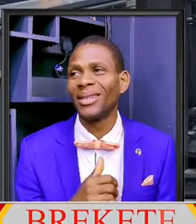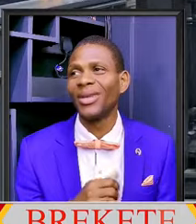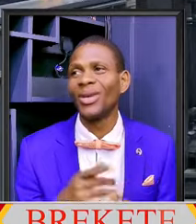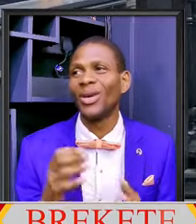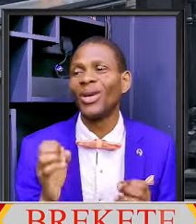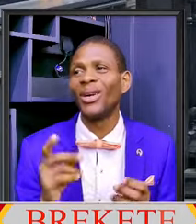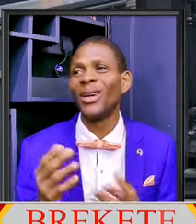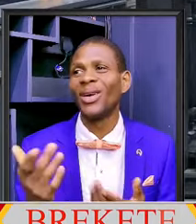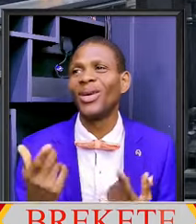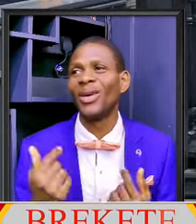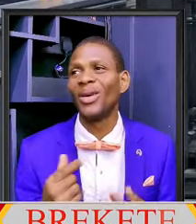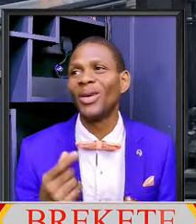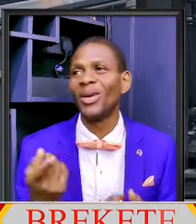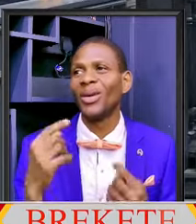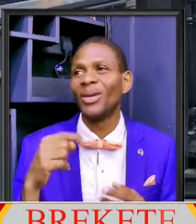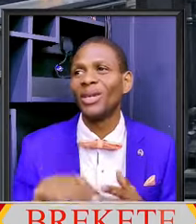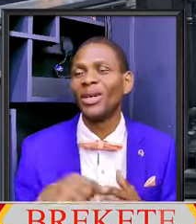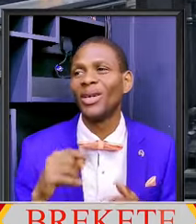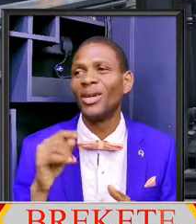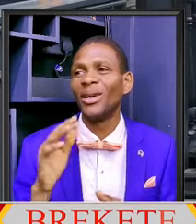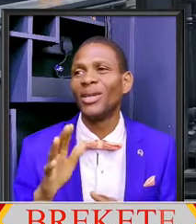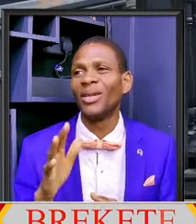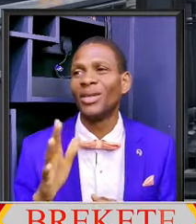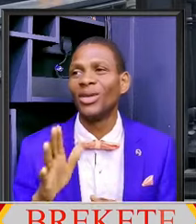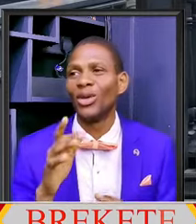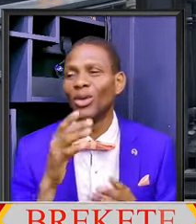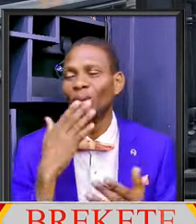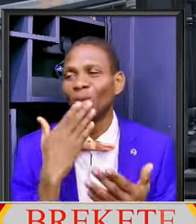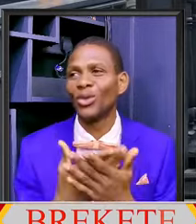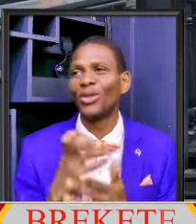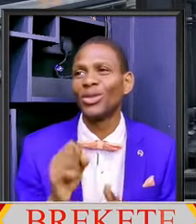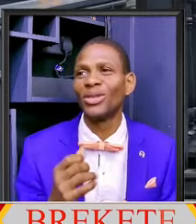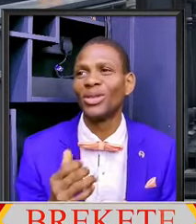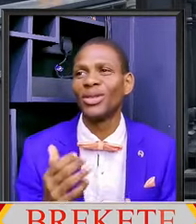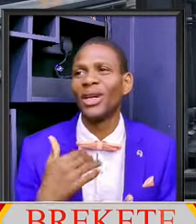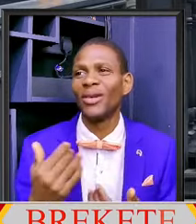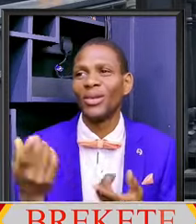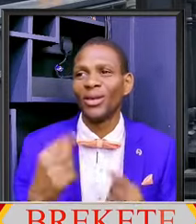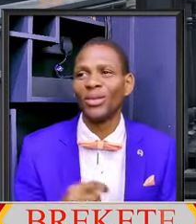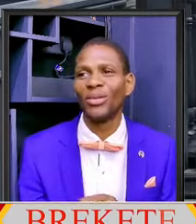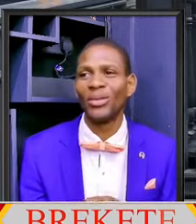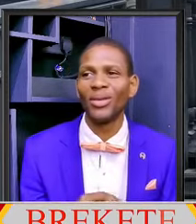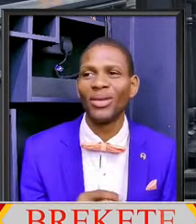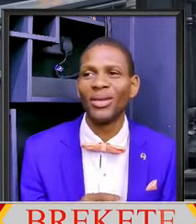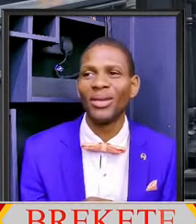oh yeah, now come down, come collect your goose. Your goose, is it your goose? Your goose, yeah.